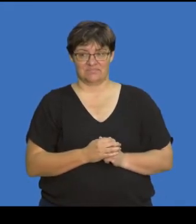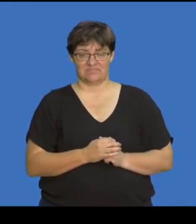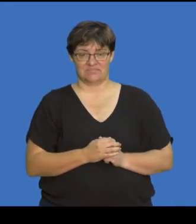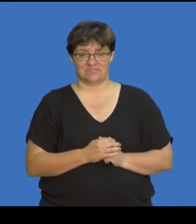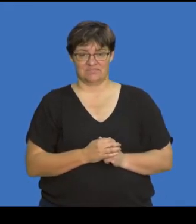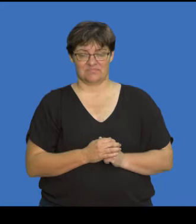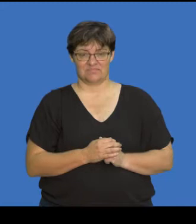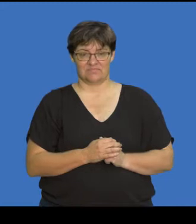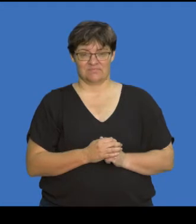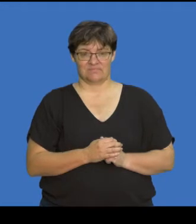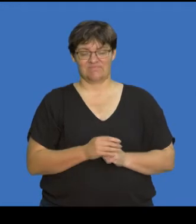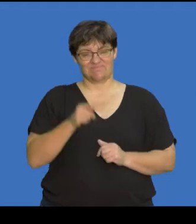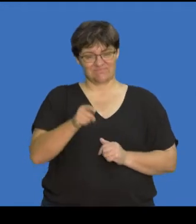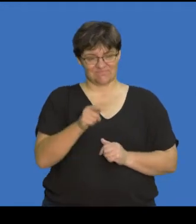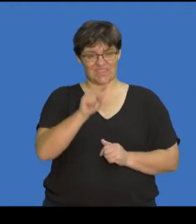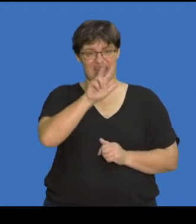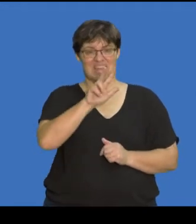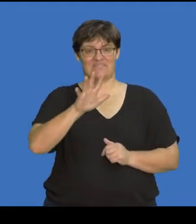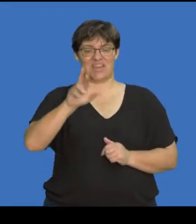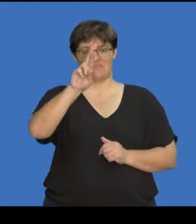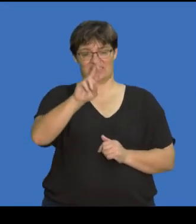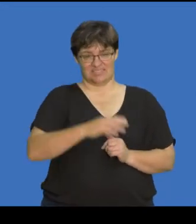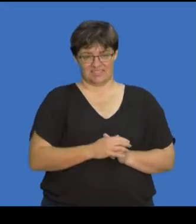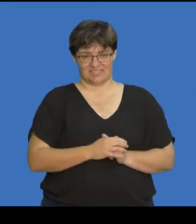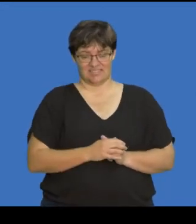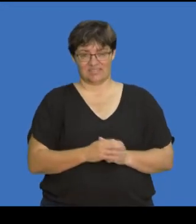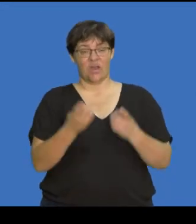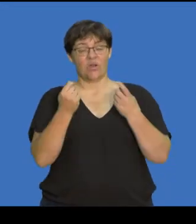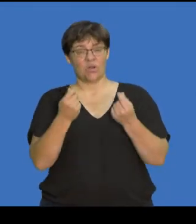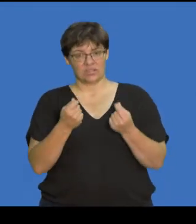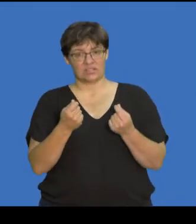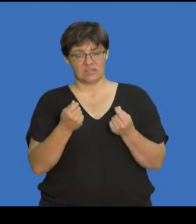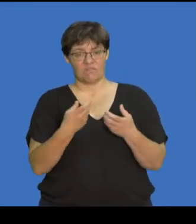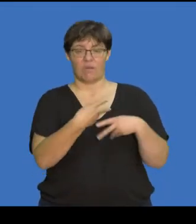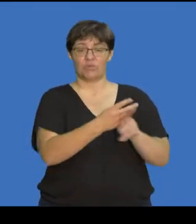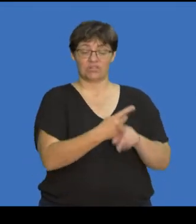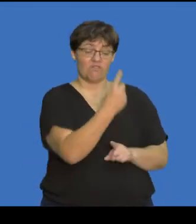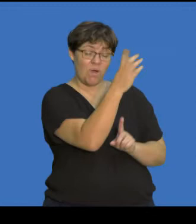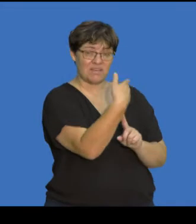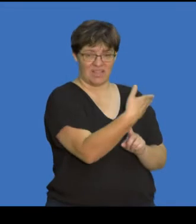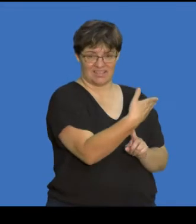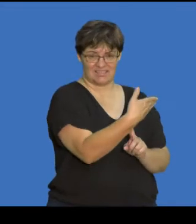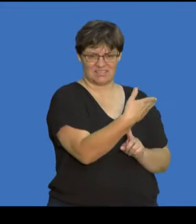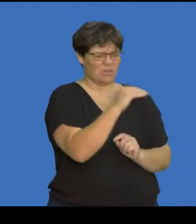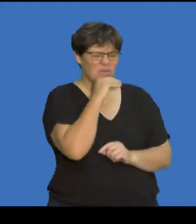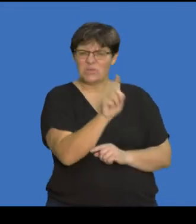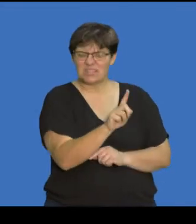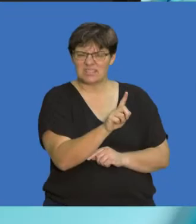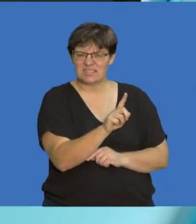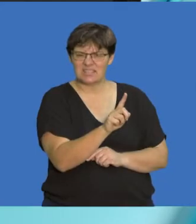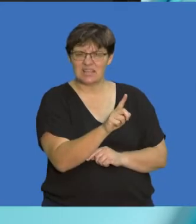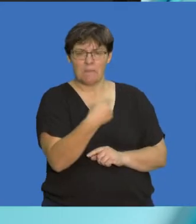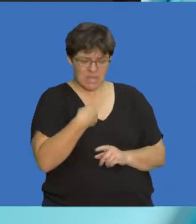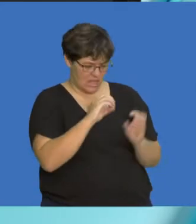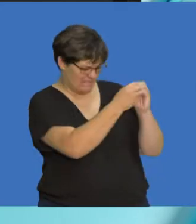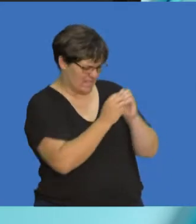There we go. There's my 85 Rand, and that's the cost of production per flag. In other words, what did it